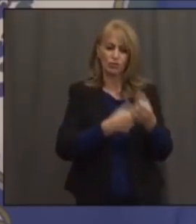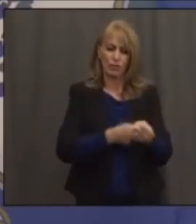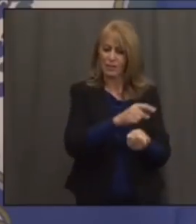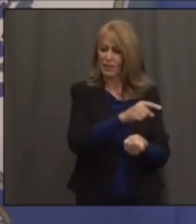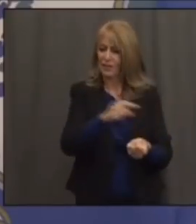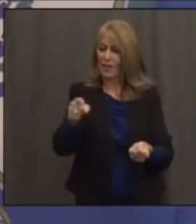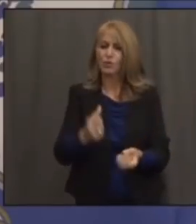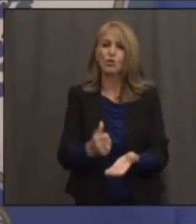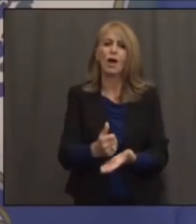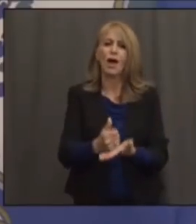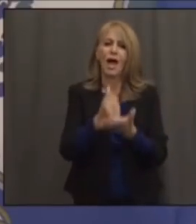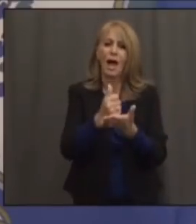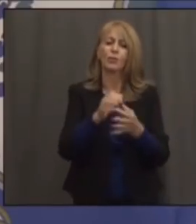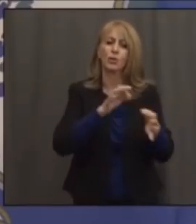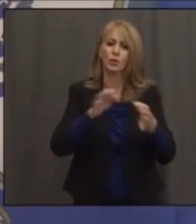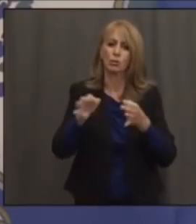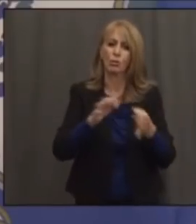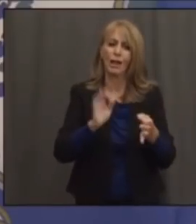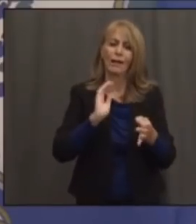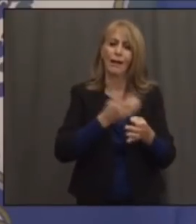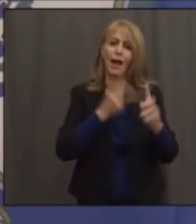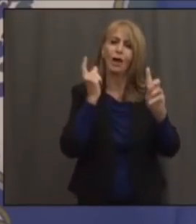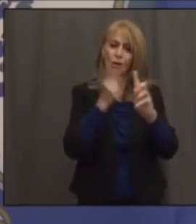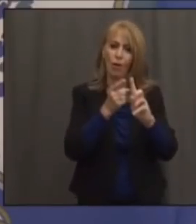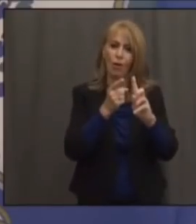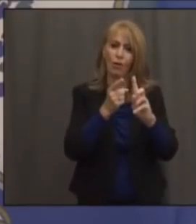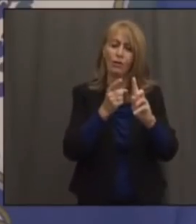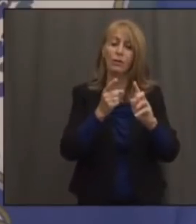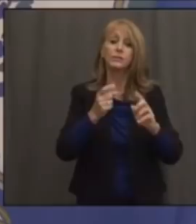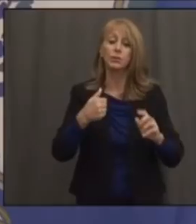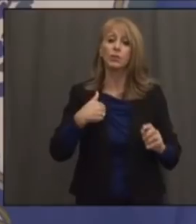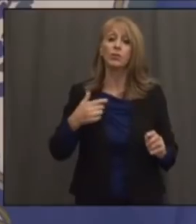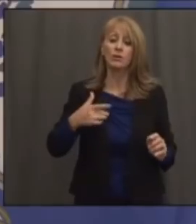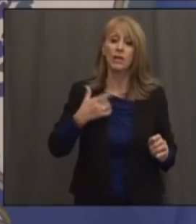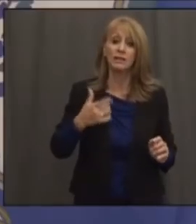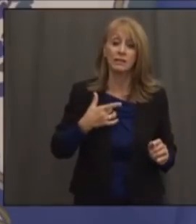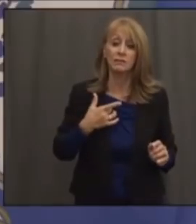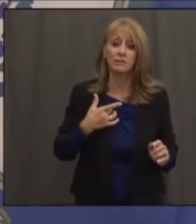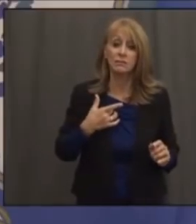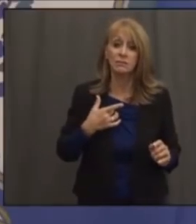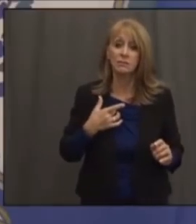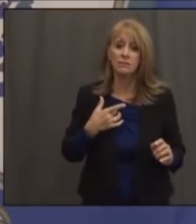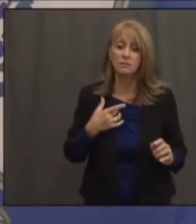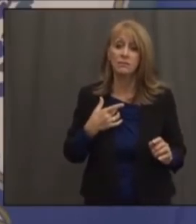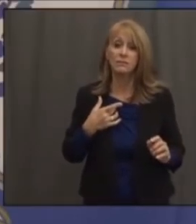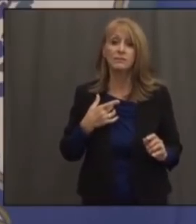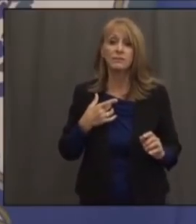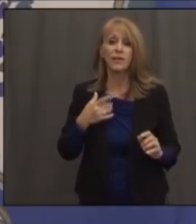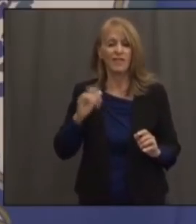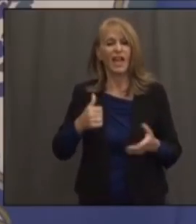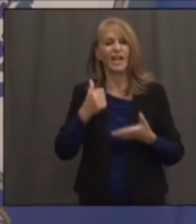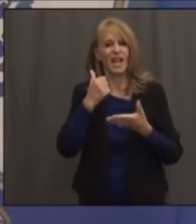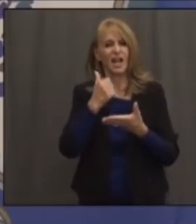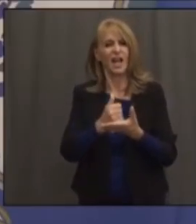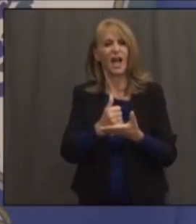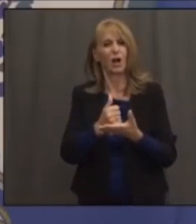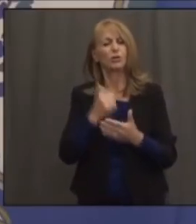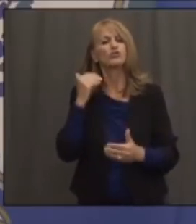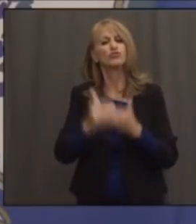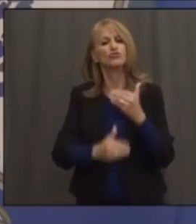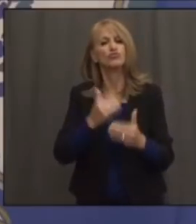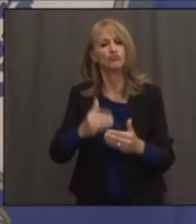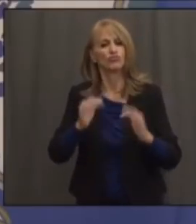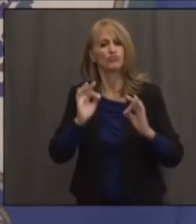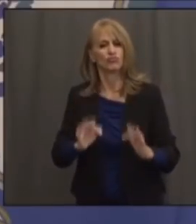to explain to people what we're trying to do. So I think that was got us off on a good start.